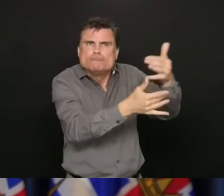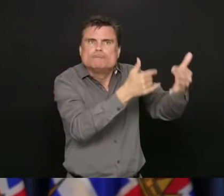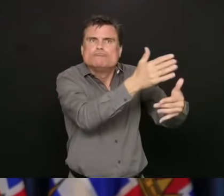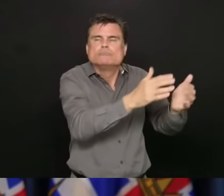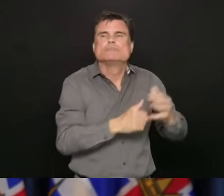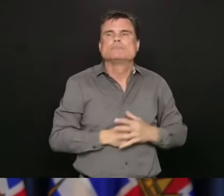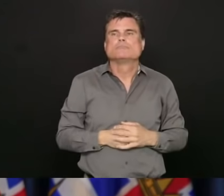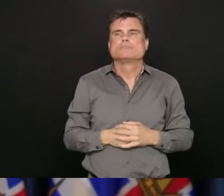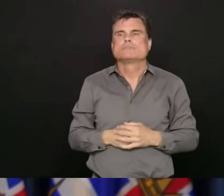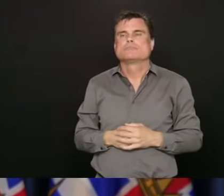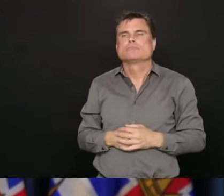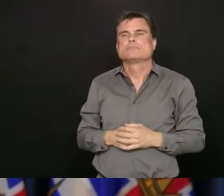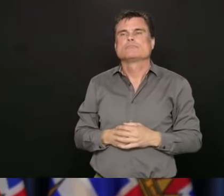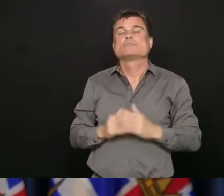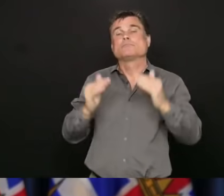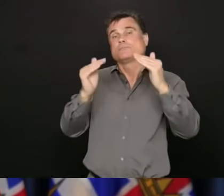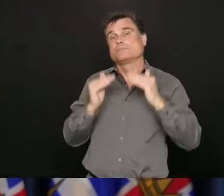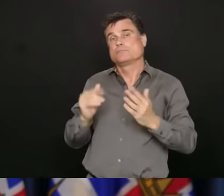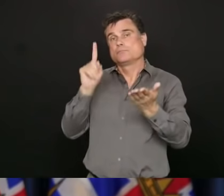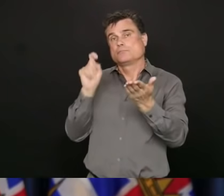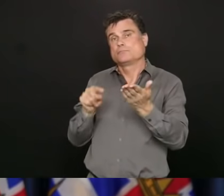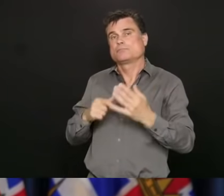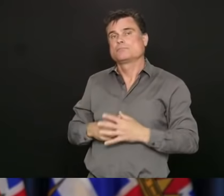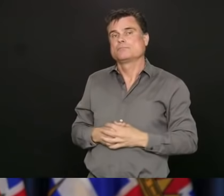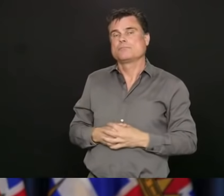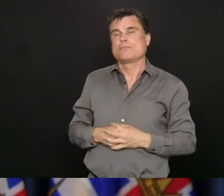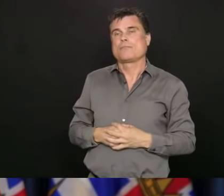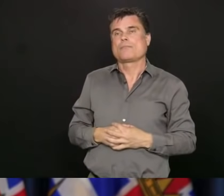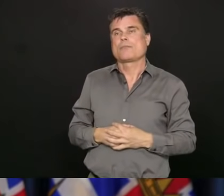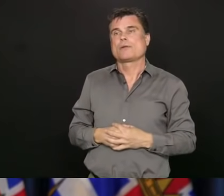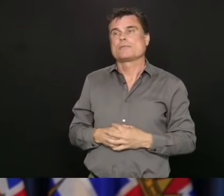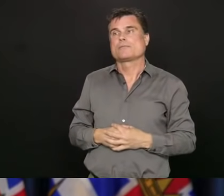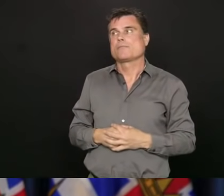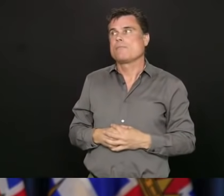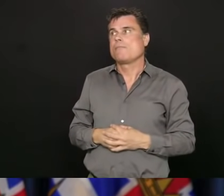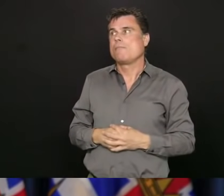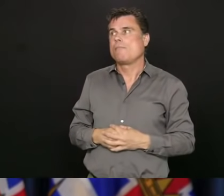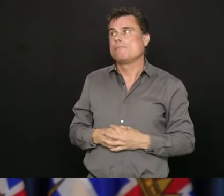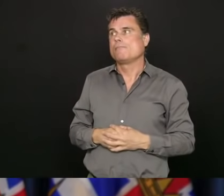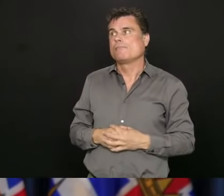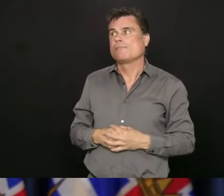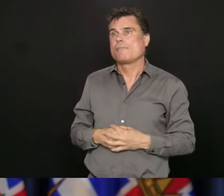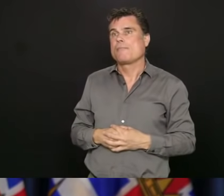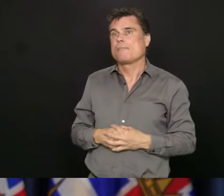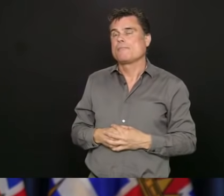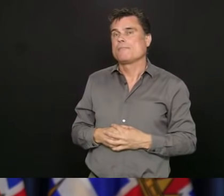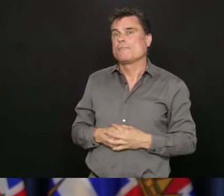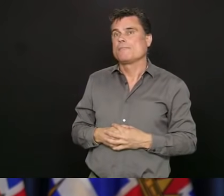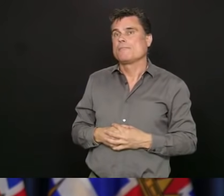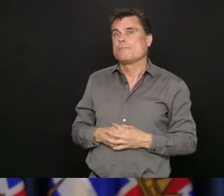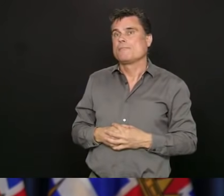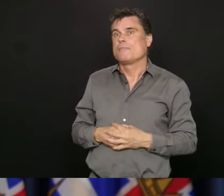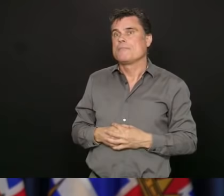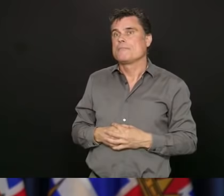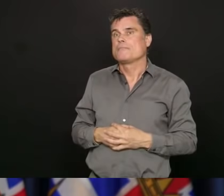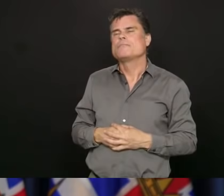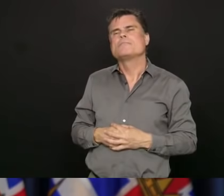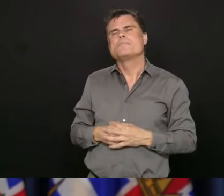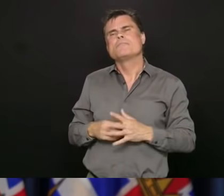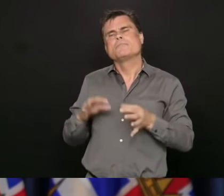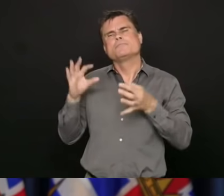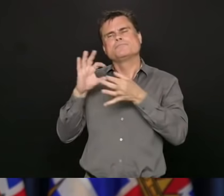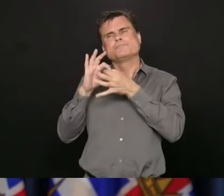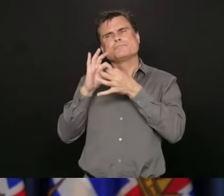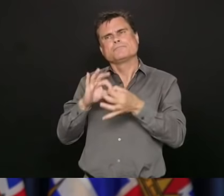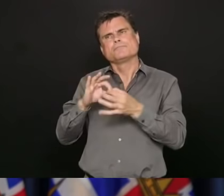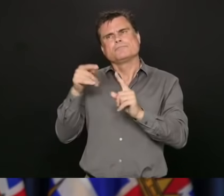Tapping a bit onto what Richard asked and what I asked Adrian Dix earlier this week about mandatory paid sick leave, you said that this is something that you are working on,